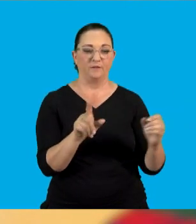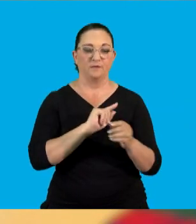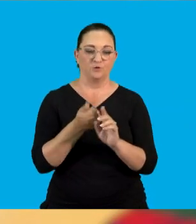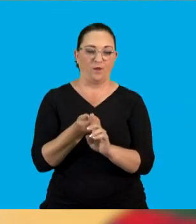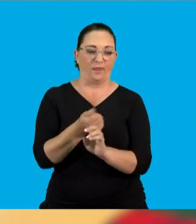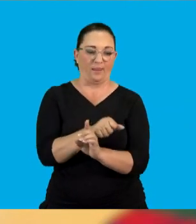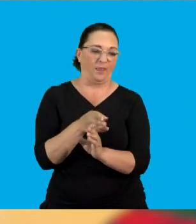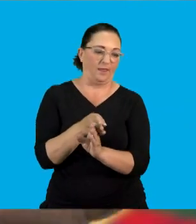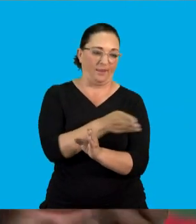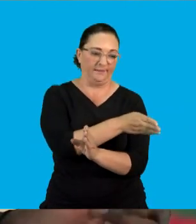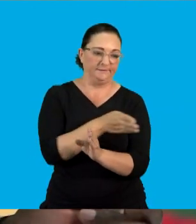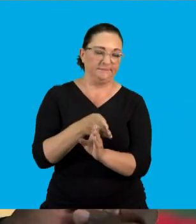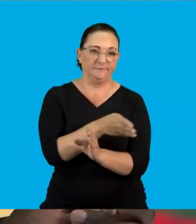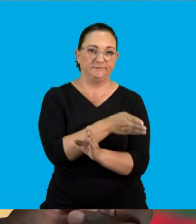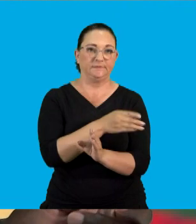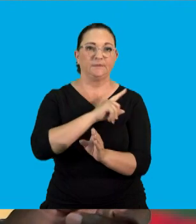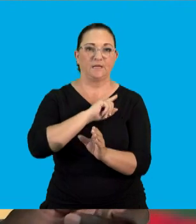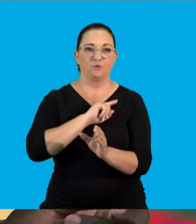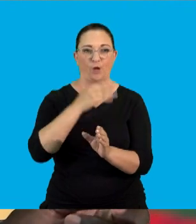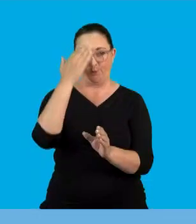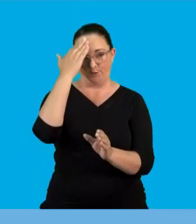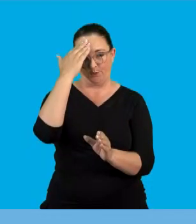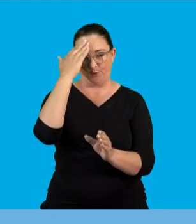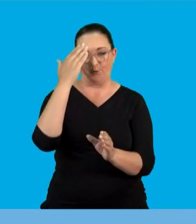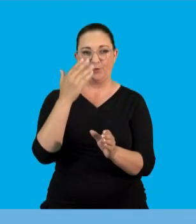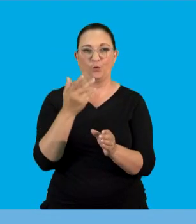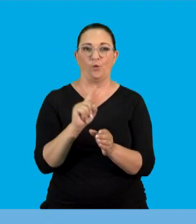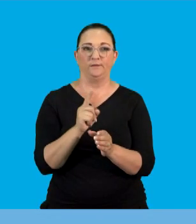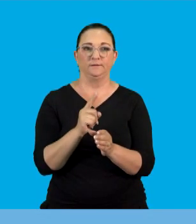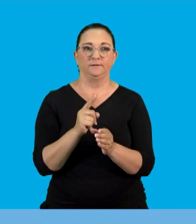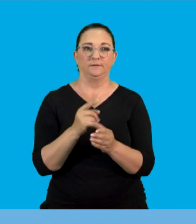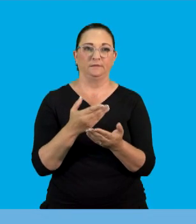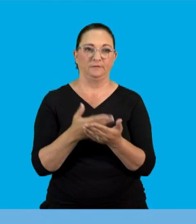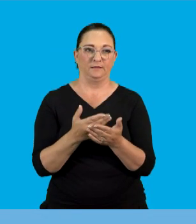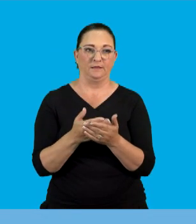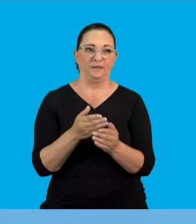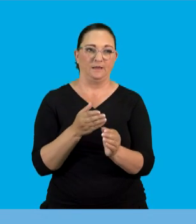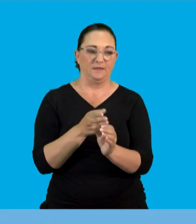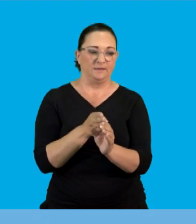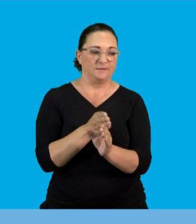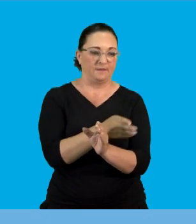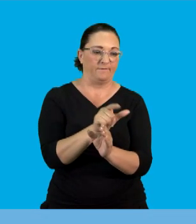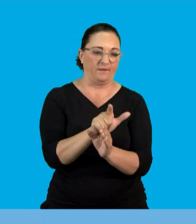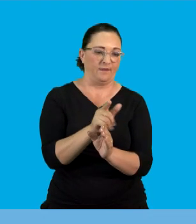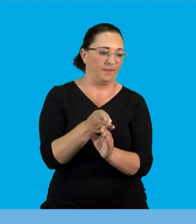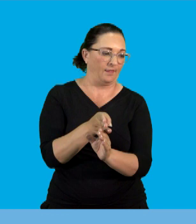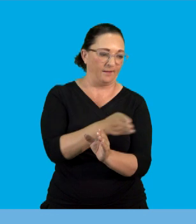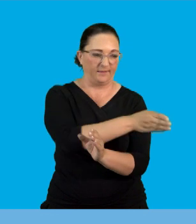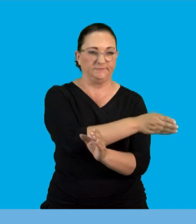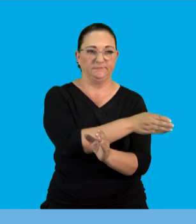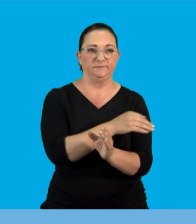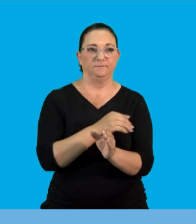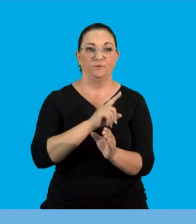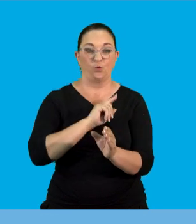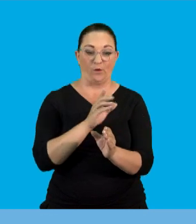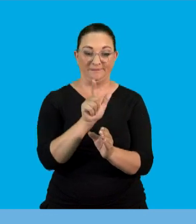less than 7. So therefore, what is the approximate pH range of the solution? So it needs to be less than 7. Because